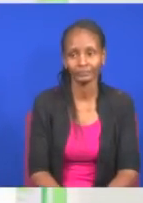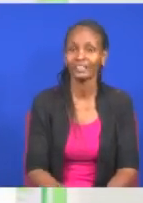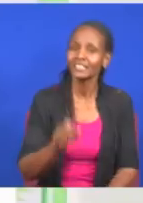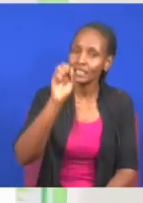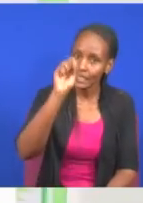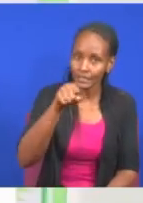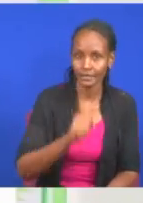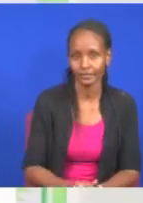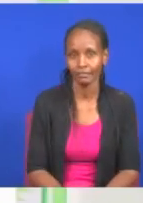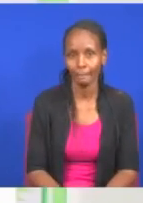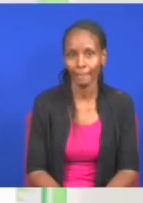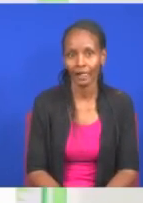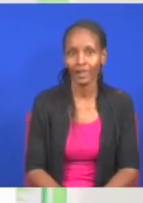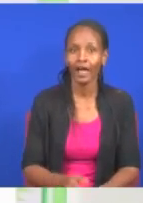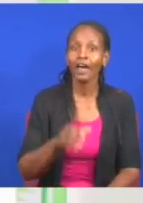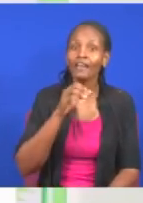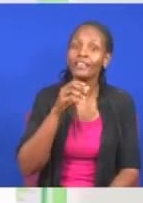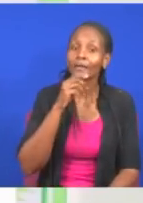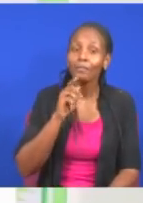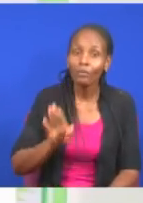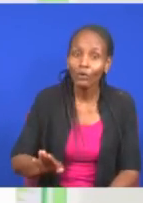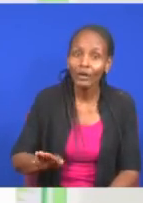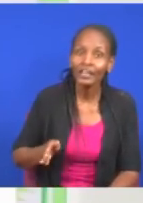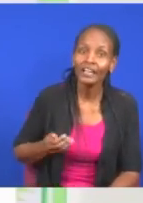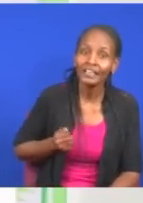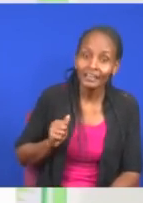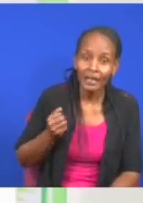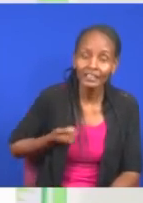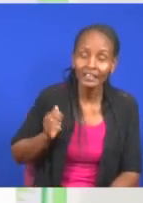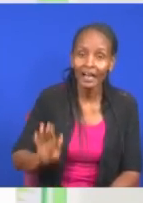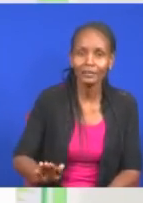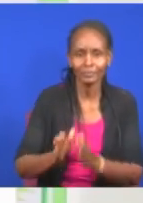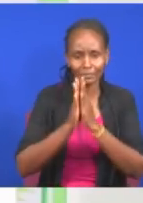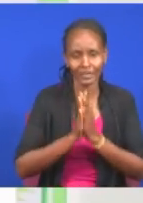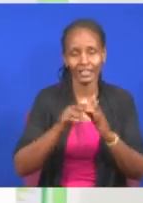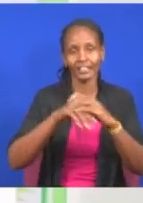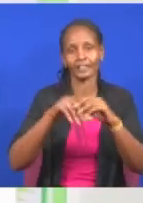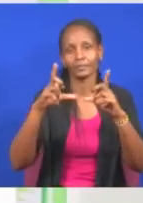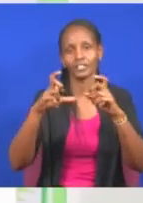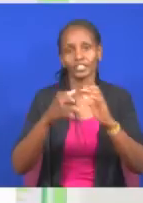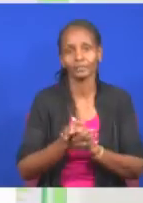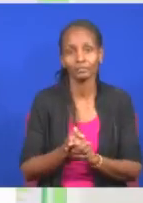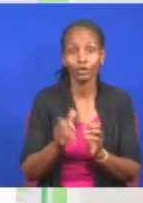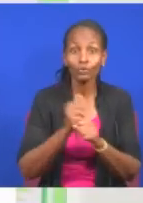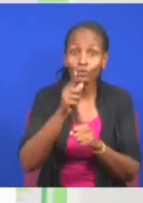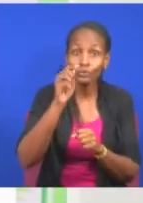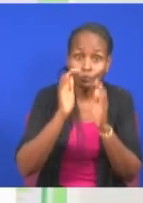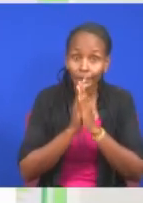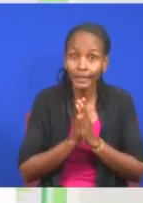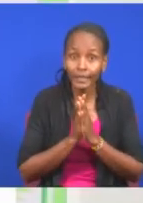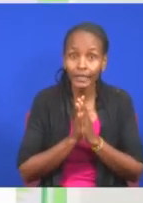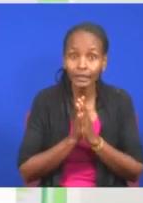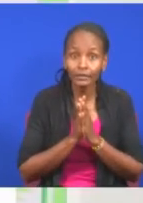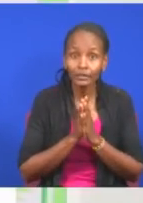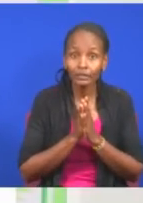Yes, the boy and the girl were praying in the picture. Do we pray? Boys and girls,